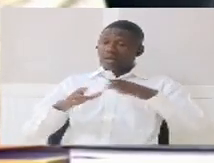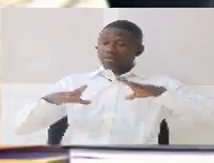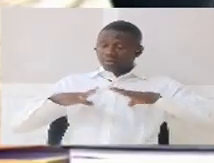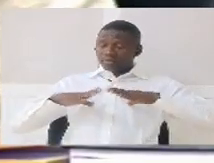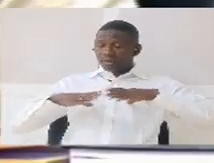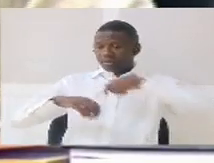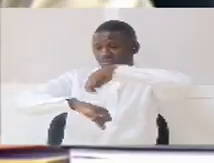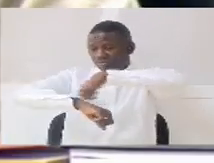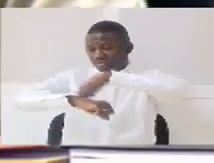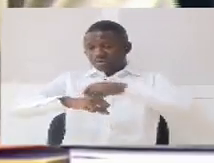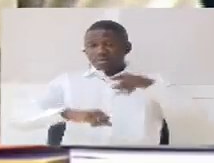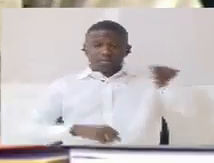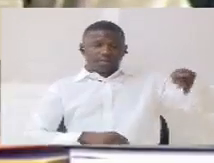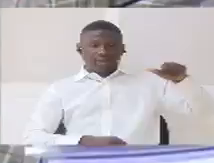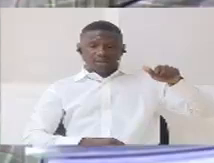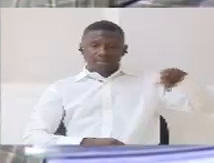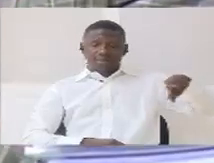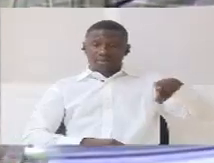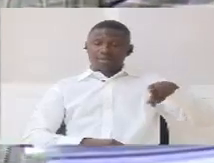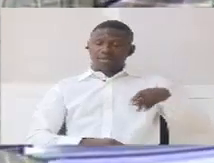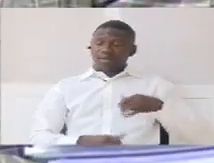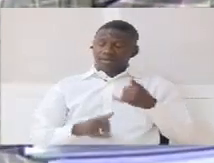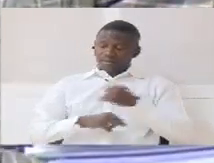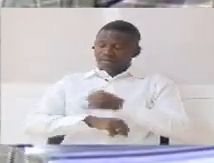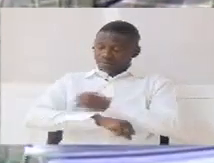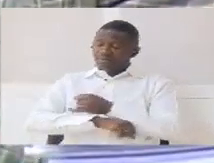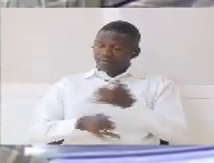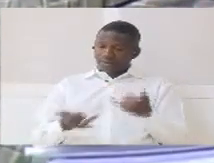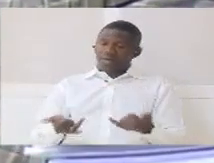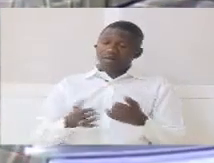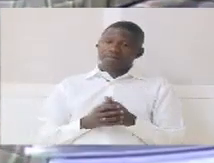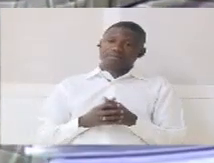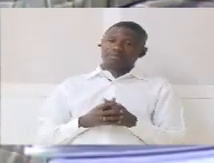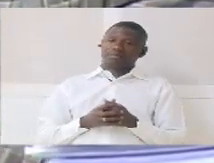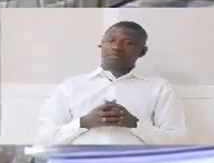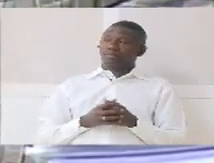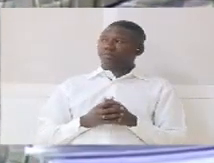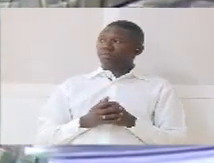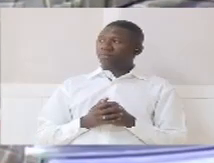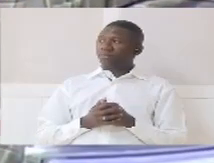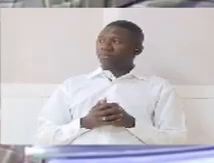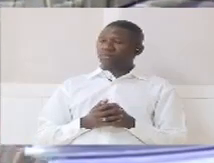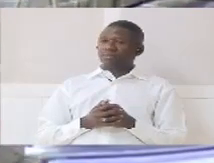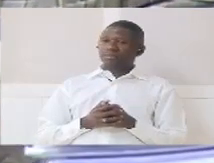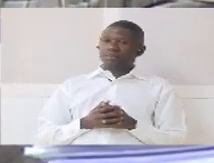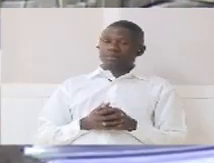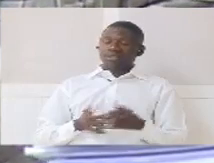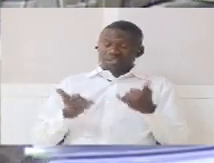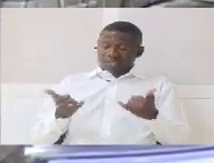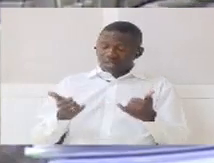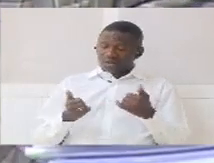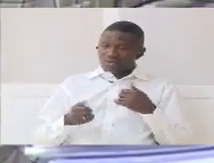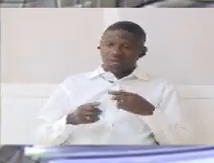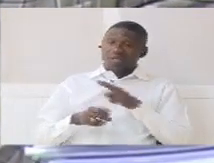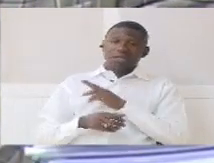from 2017 before. To date. It's in fact improved considerably. Now there is no pap. They have bread and tea, according to